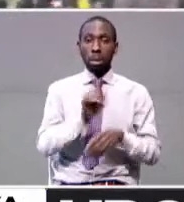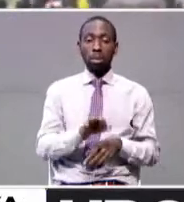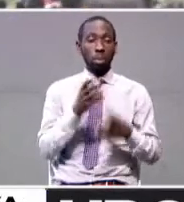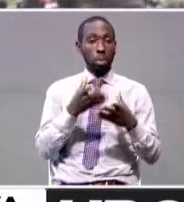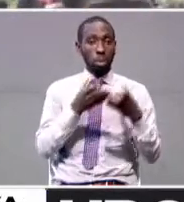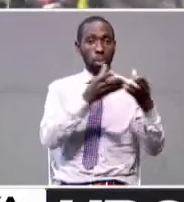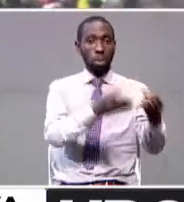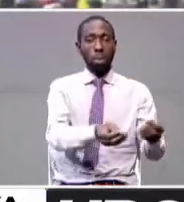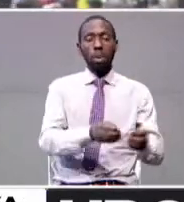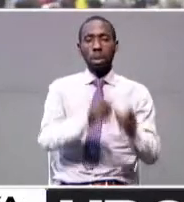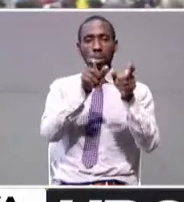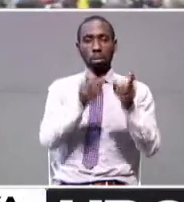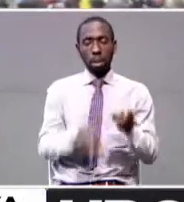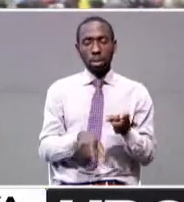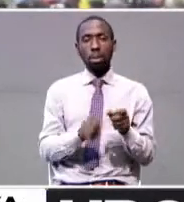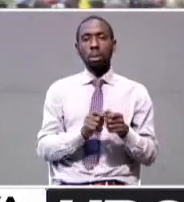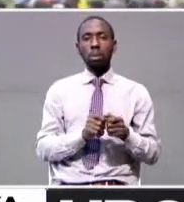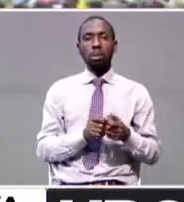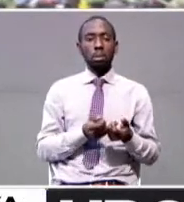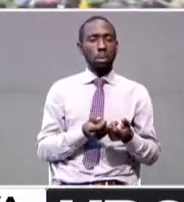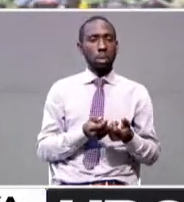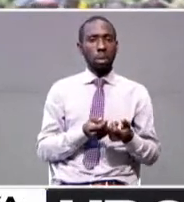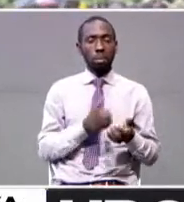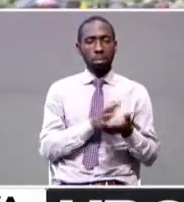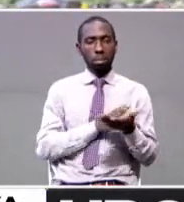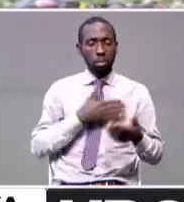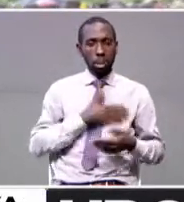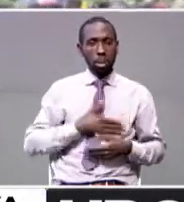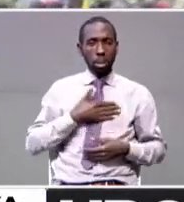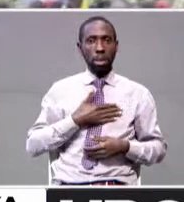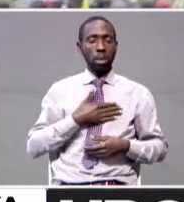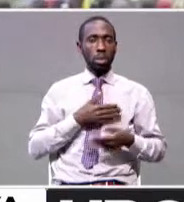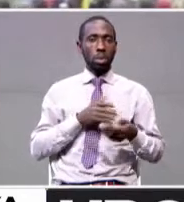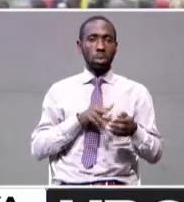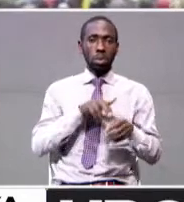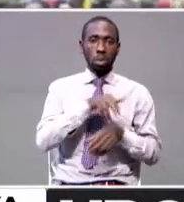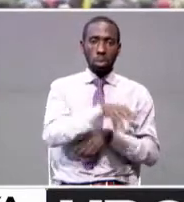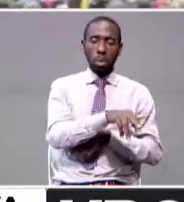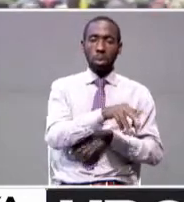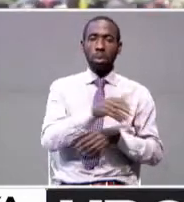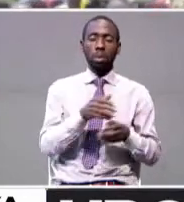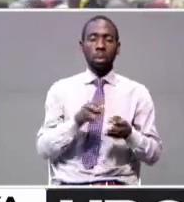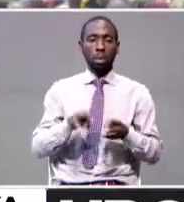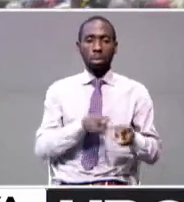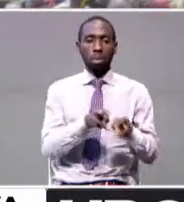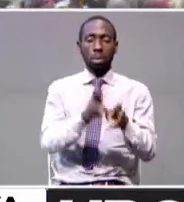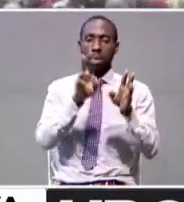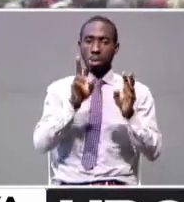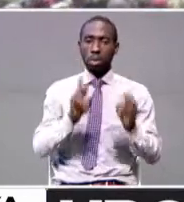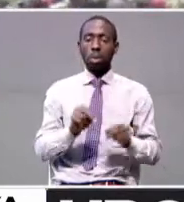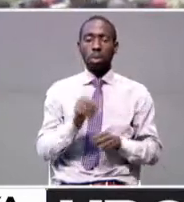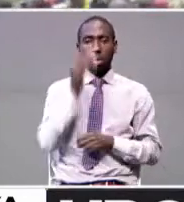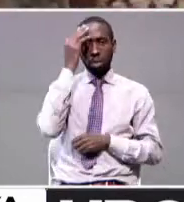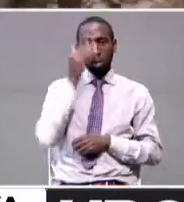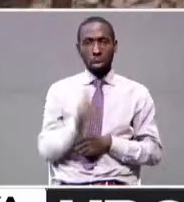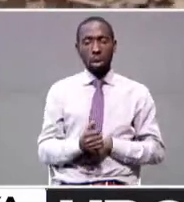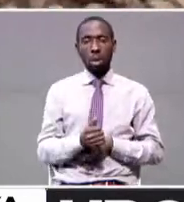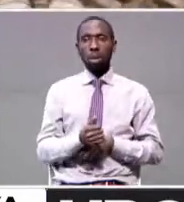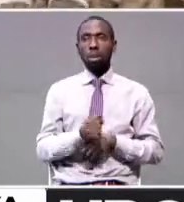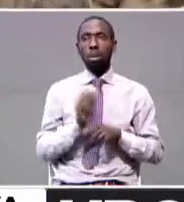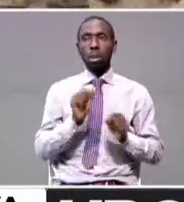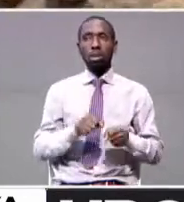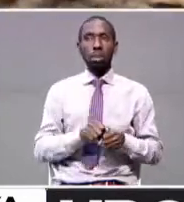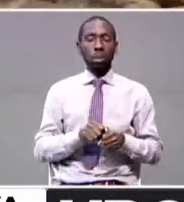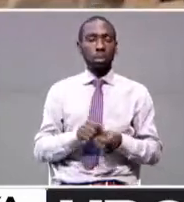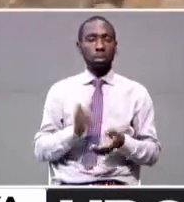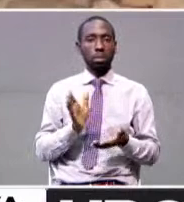must take a long route, not to risk to cross the rivers which are flooded, because they may end up being swept away by the running water. Ye,